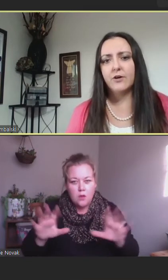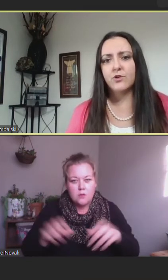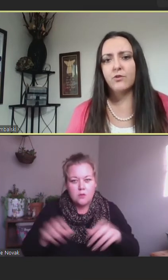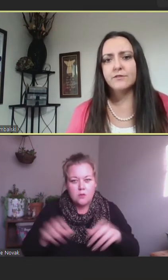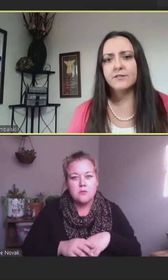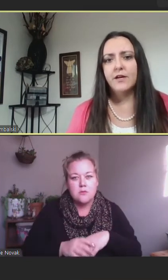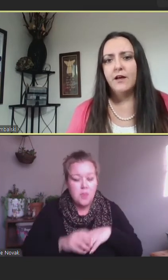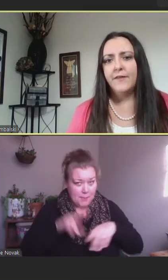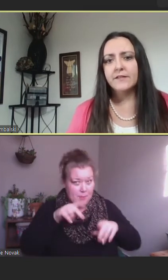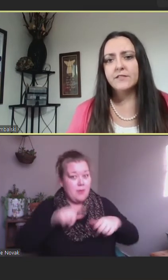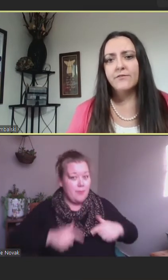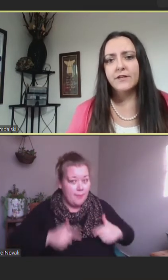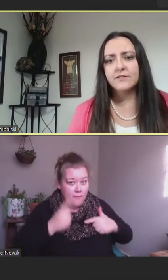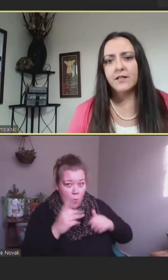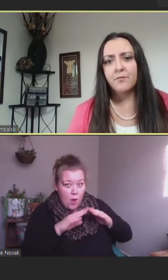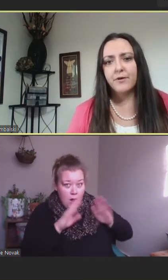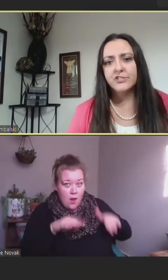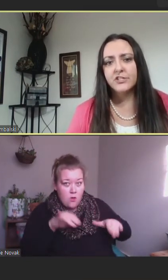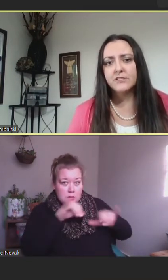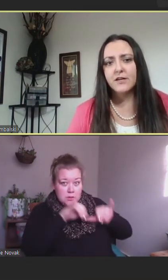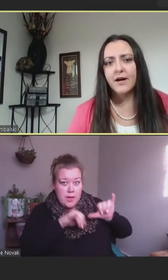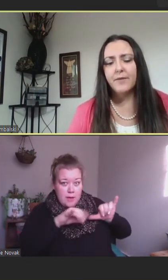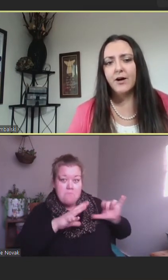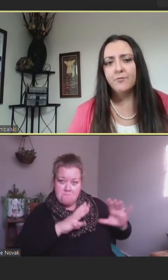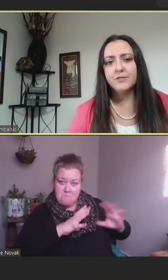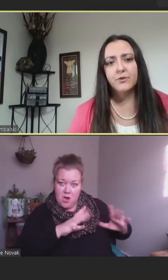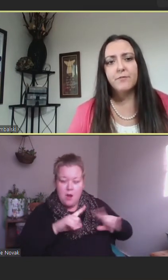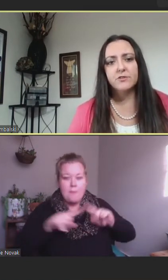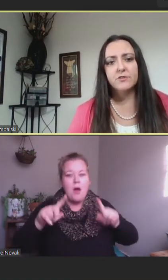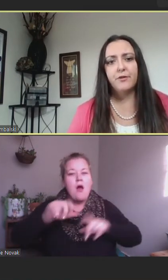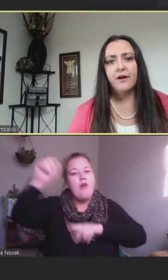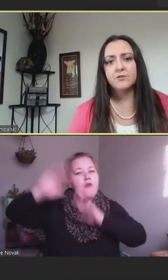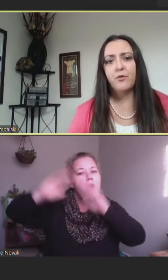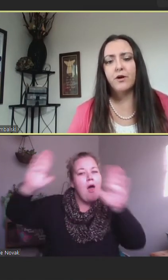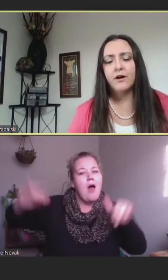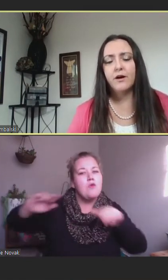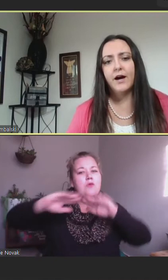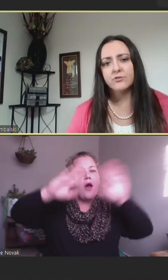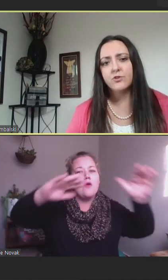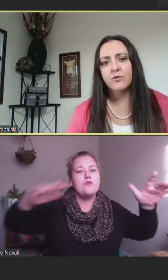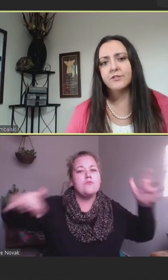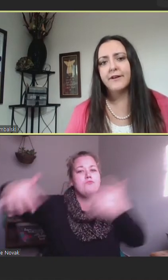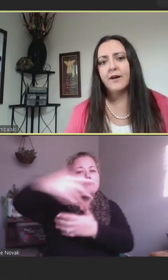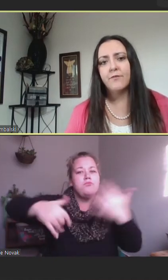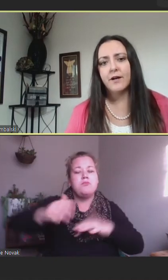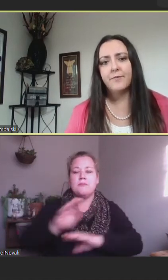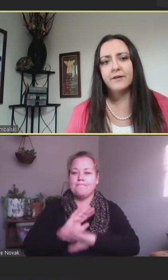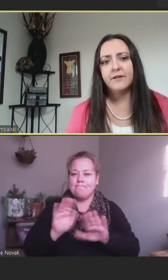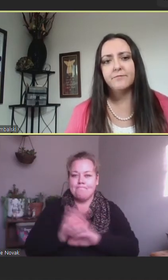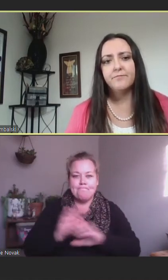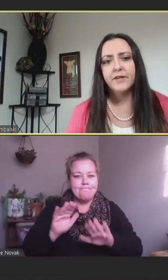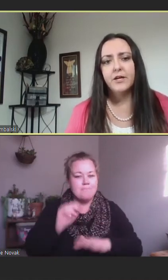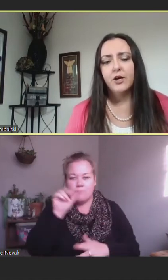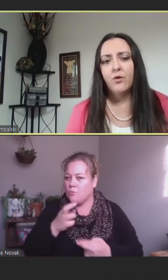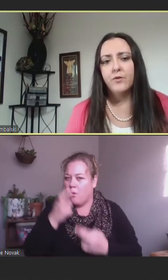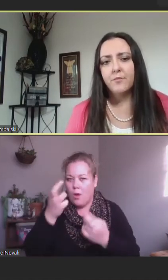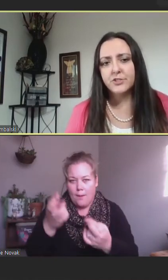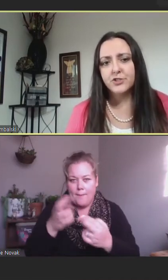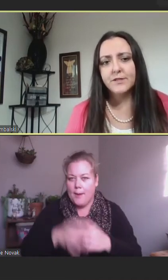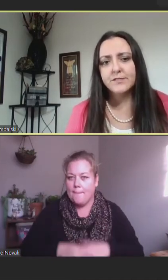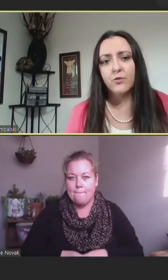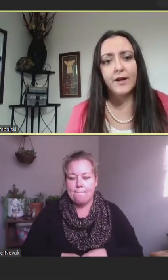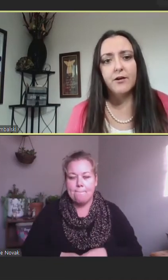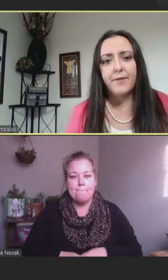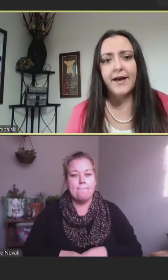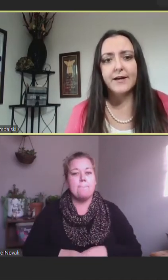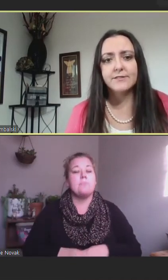of households. Thanksgiving celebrations held between multiple households are not recommended. Number two